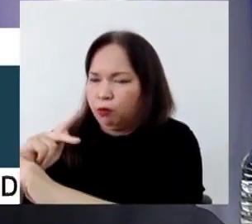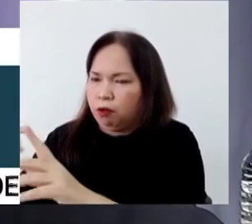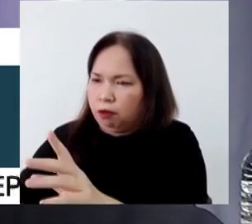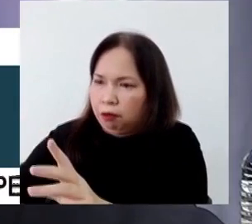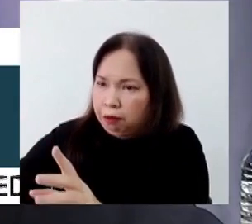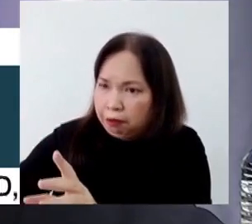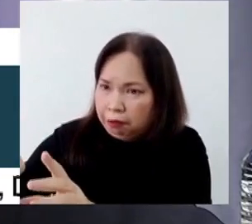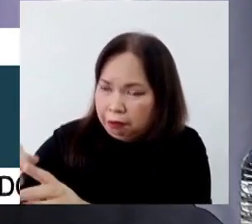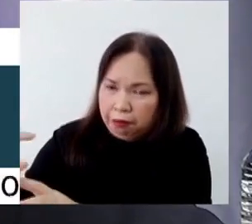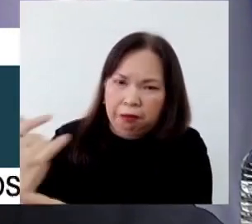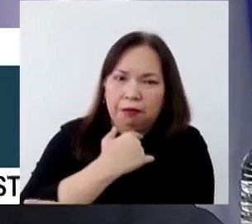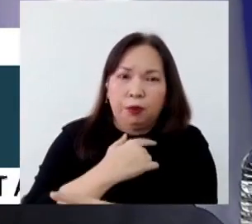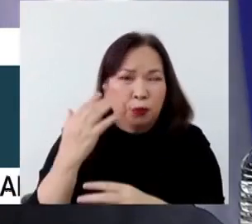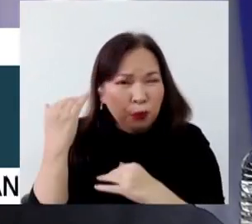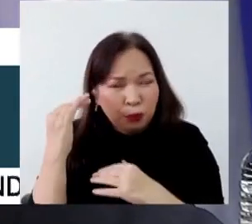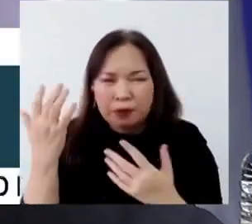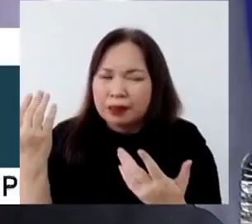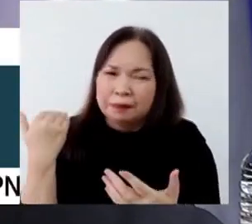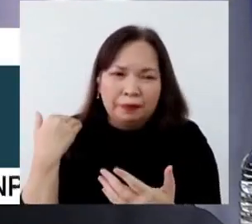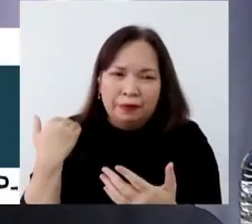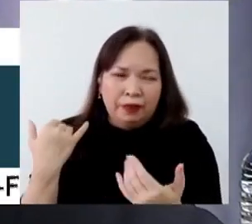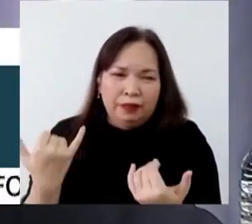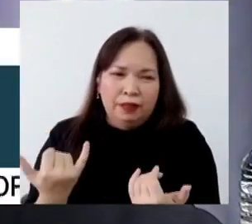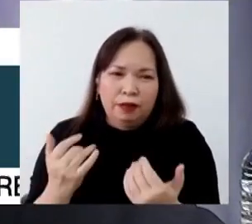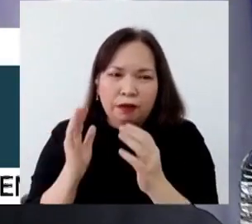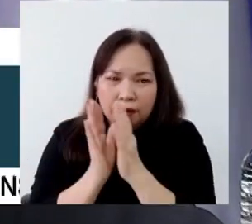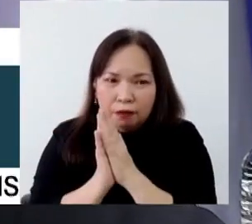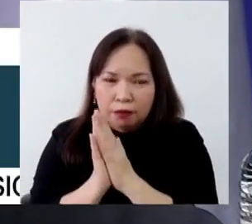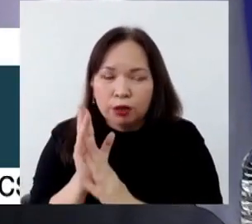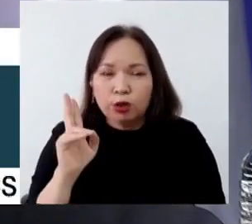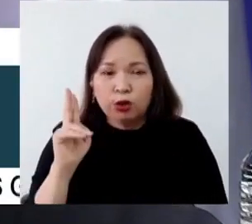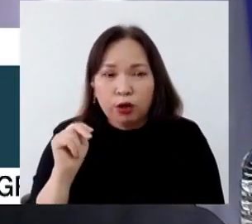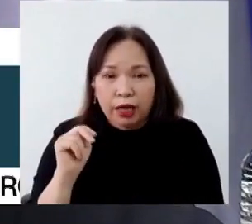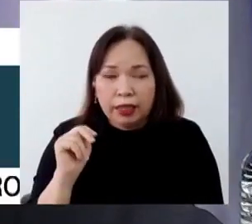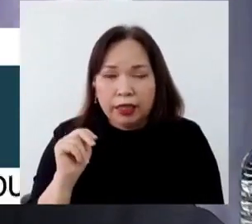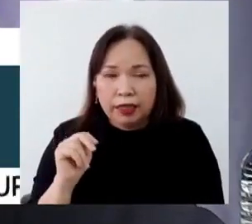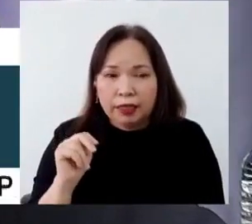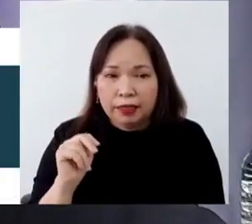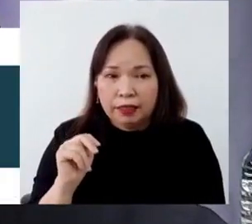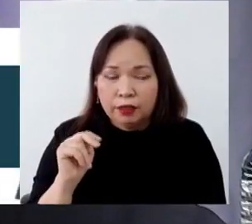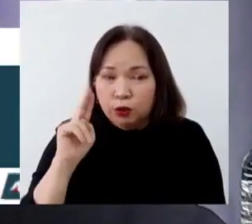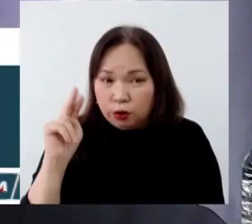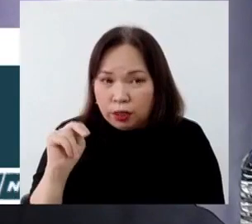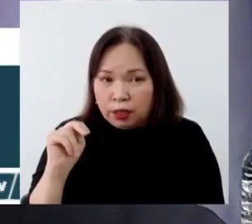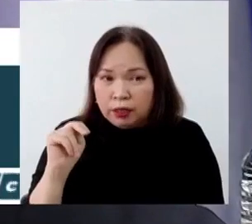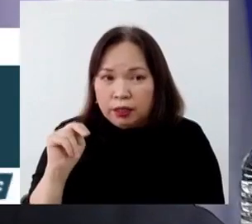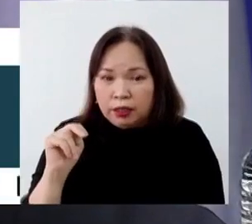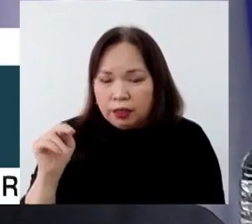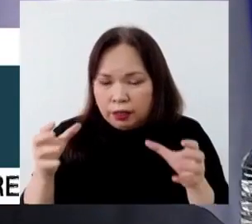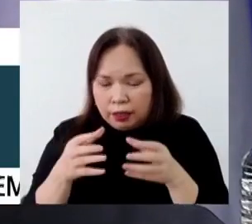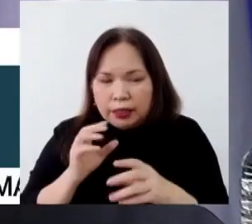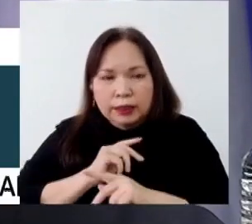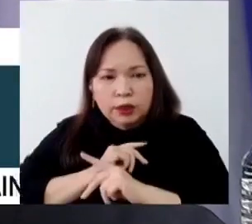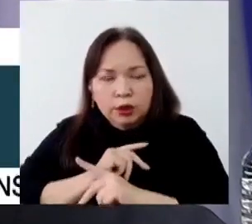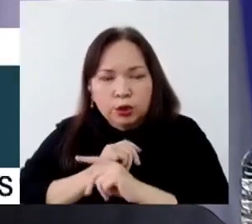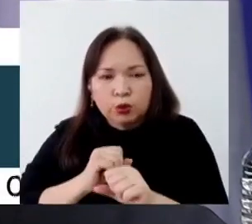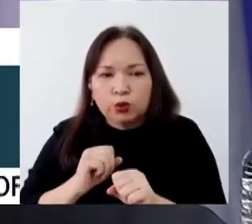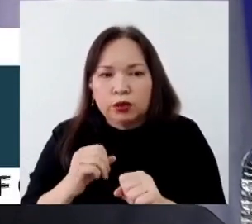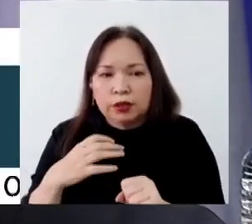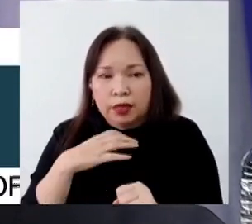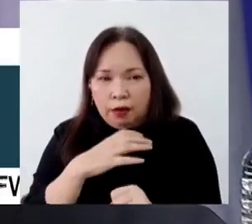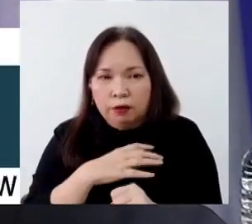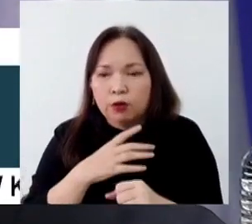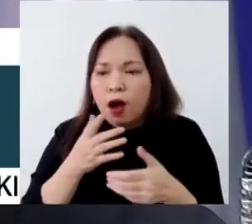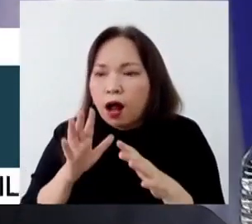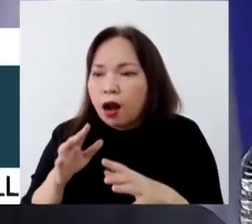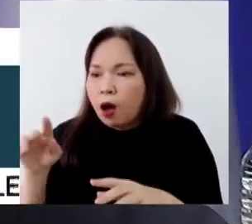expect them to call for a humanitarian corridor to allow civilians to leave.